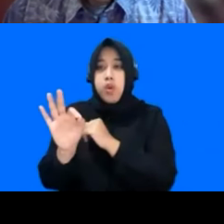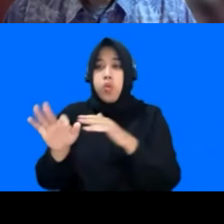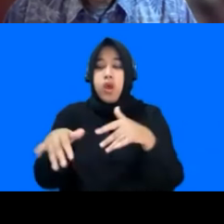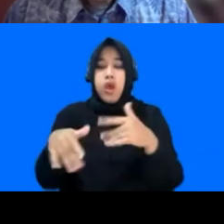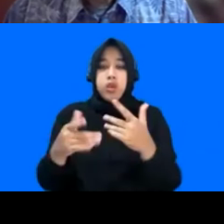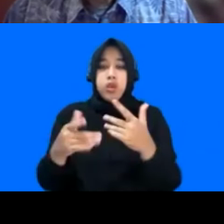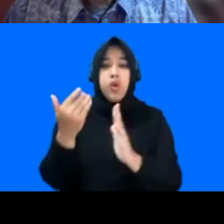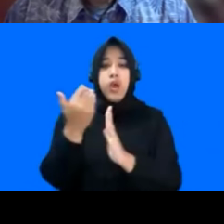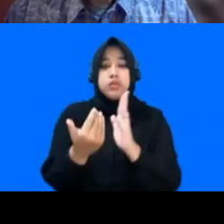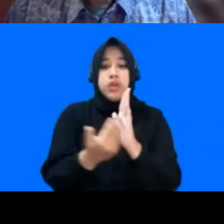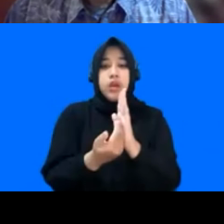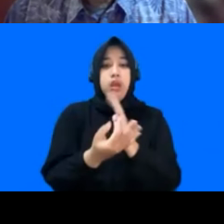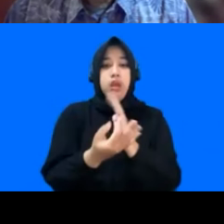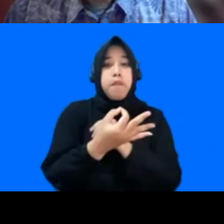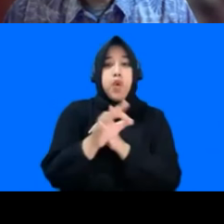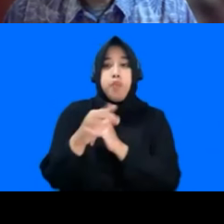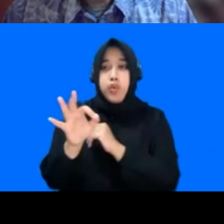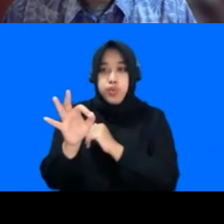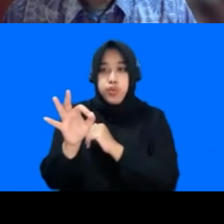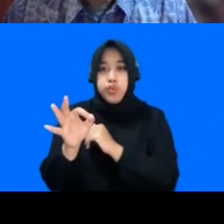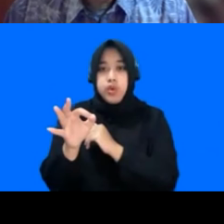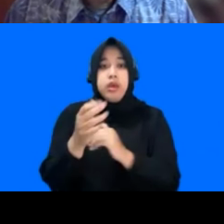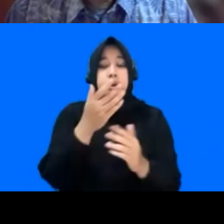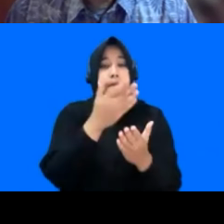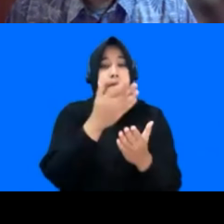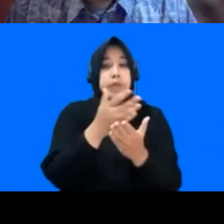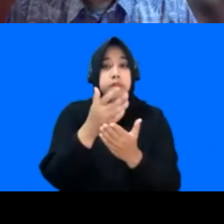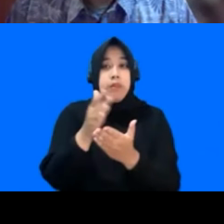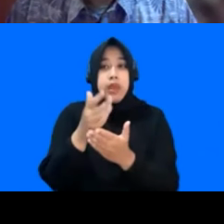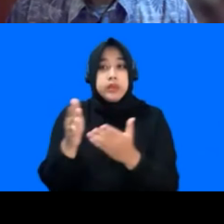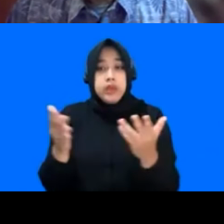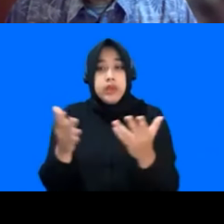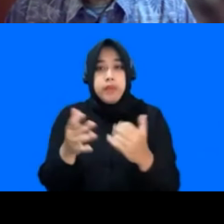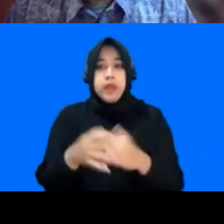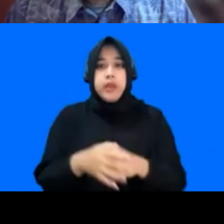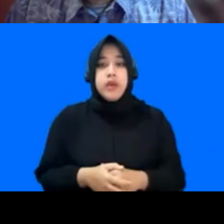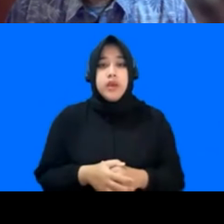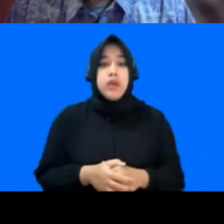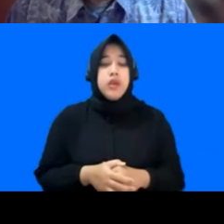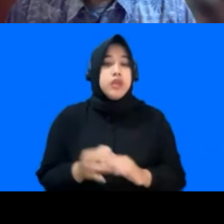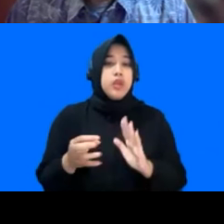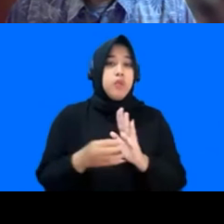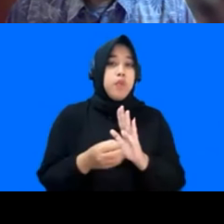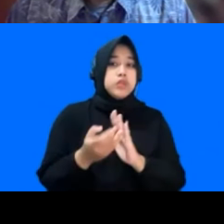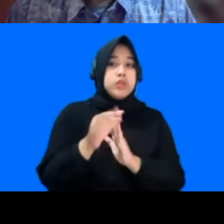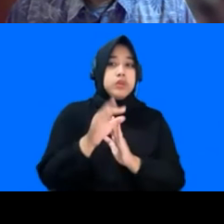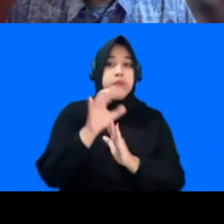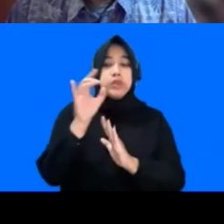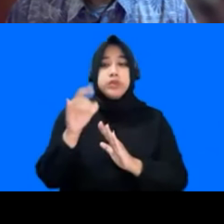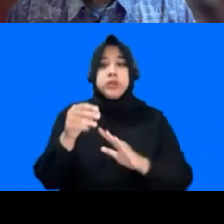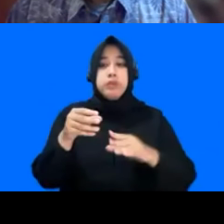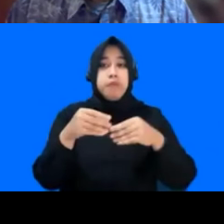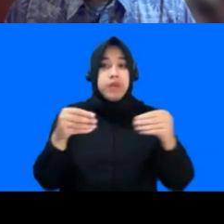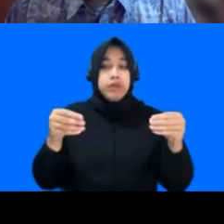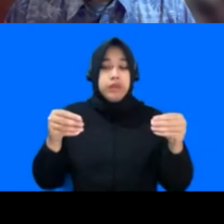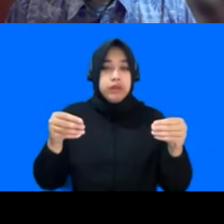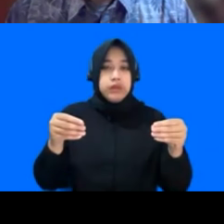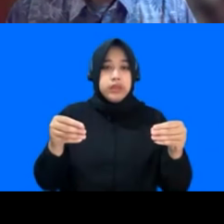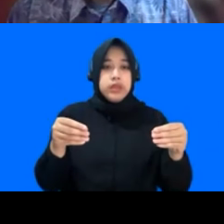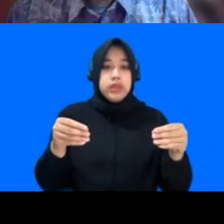by sharing and cross-posting material of our partner organizations, we